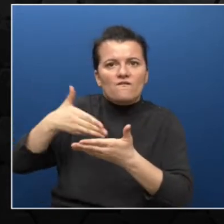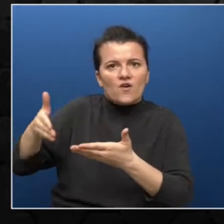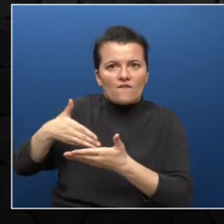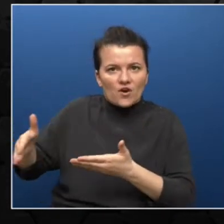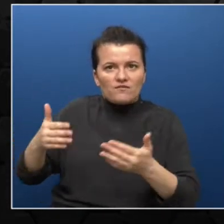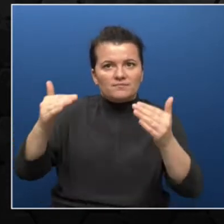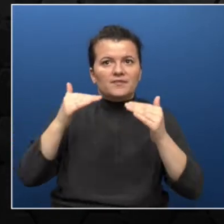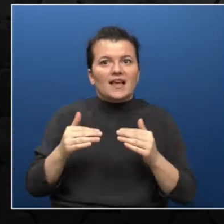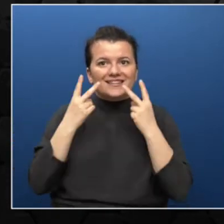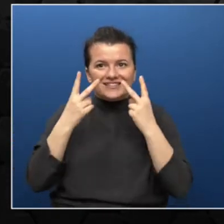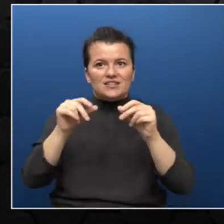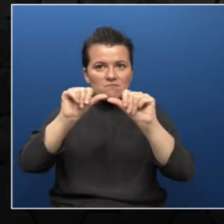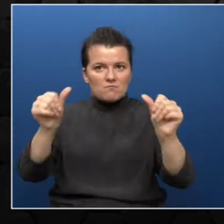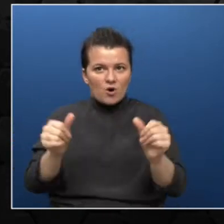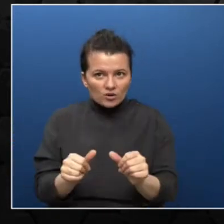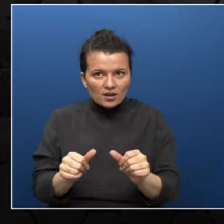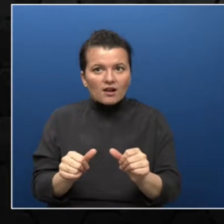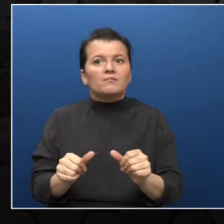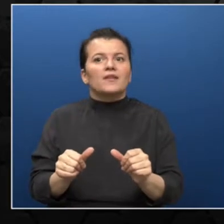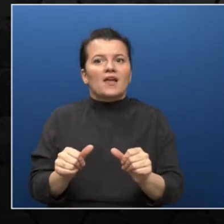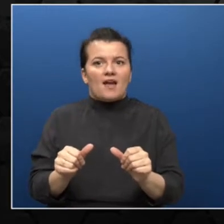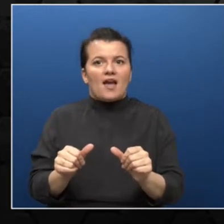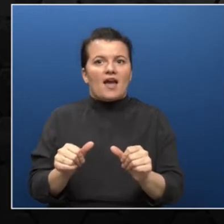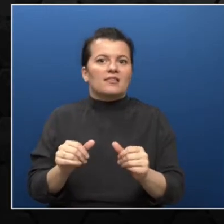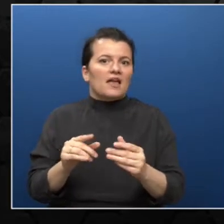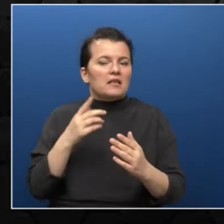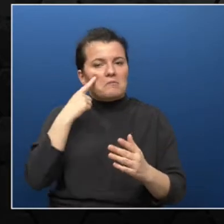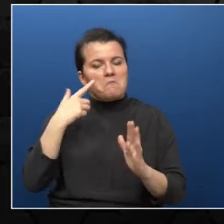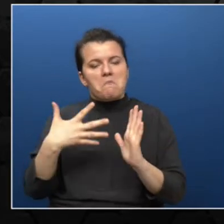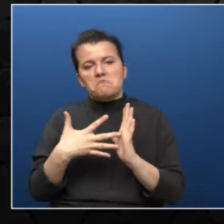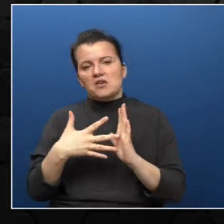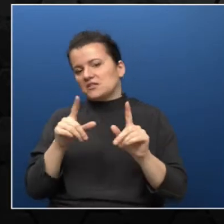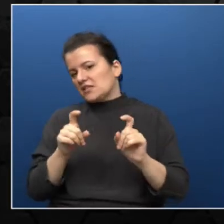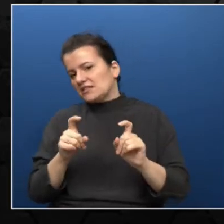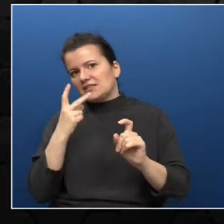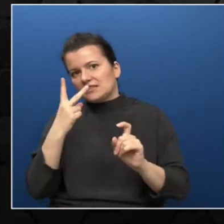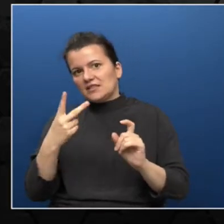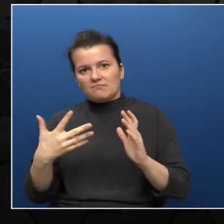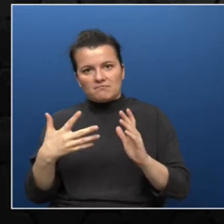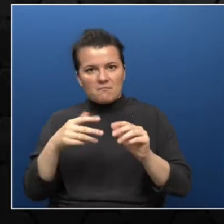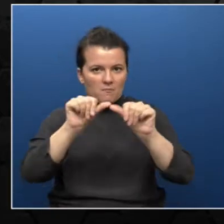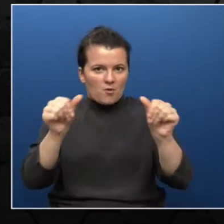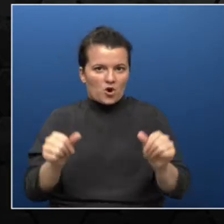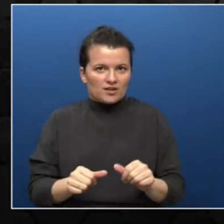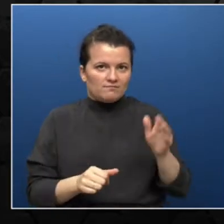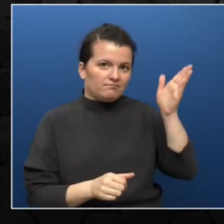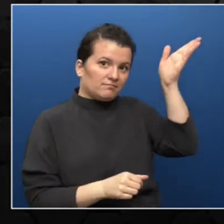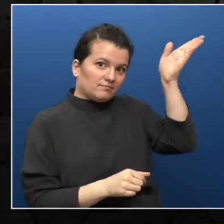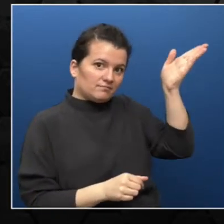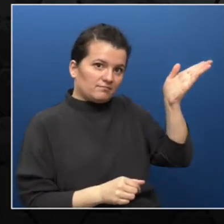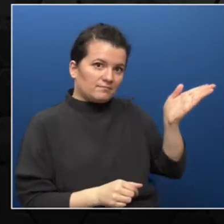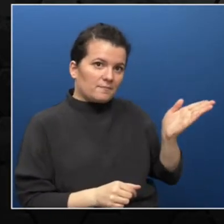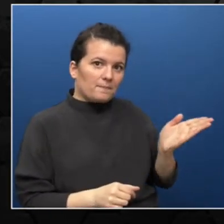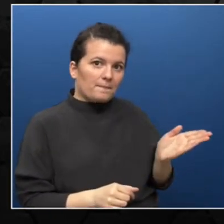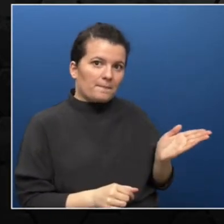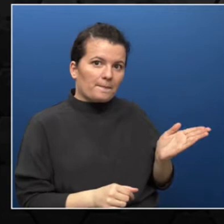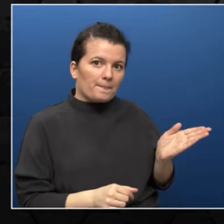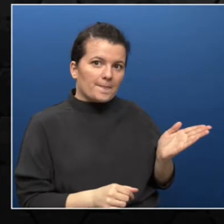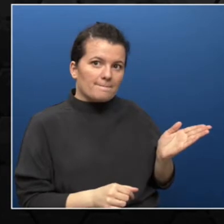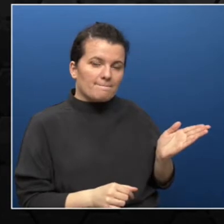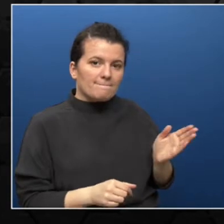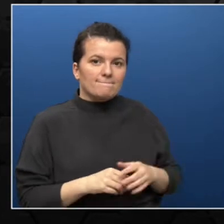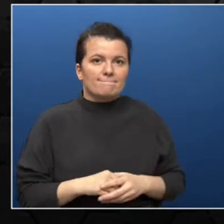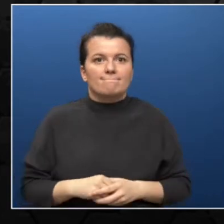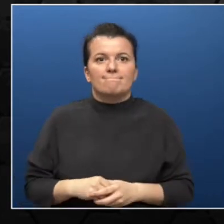So each of these code and each of these steps in the sentiment analysis process is completely required, and we use each